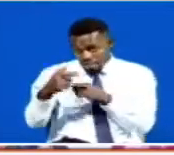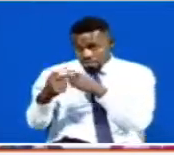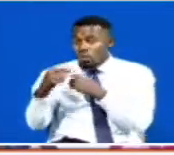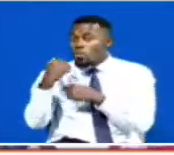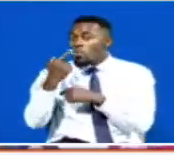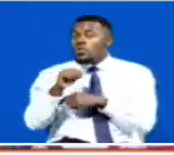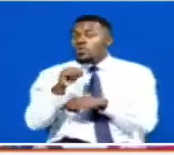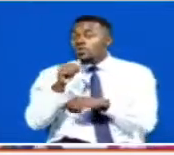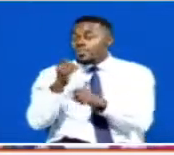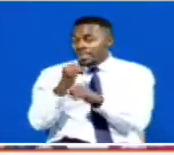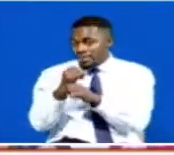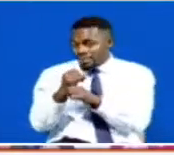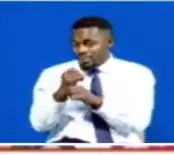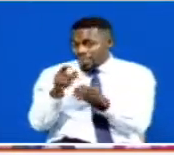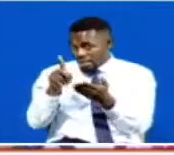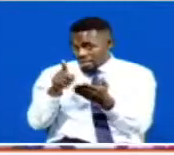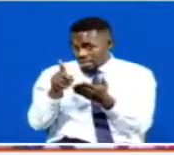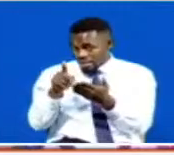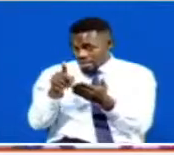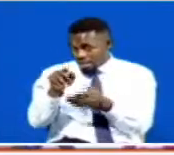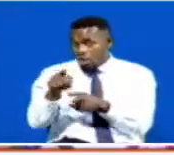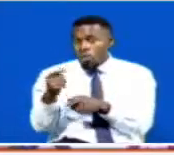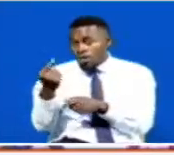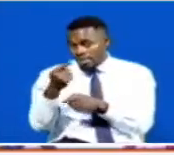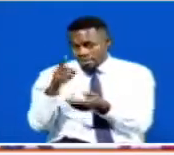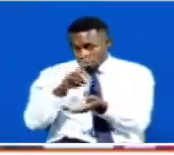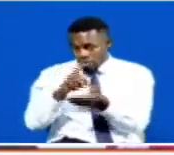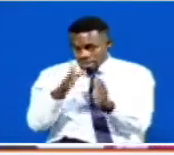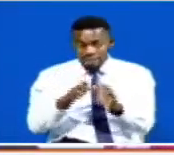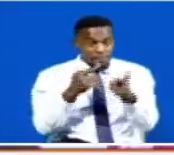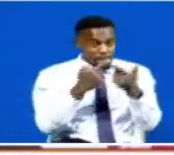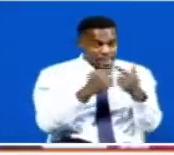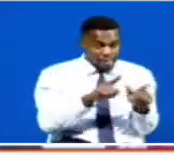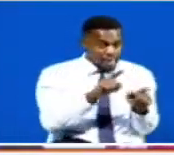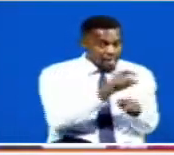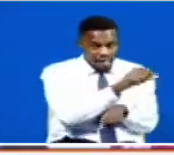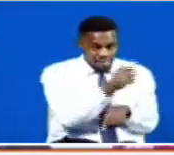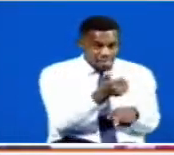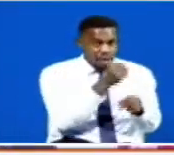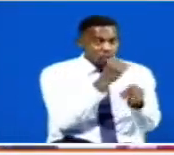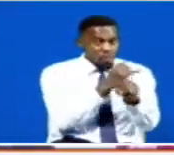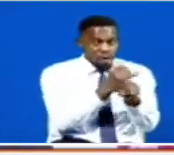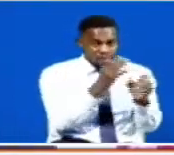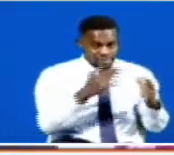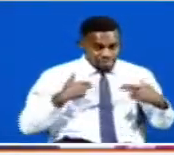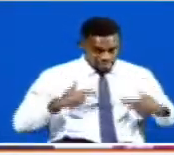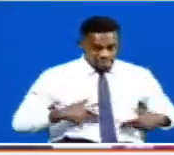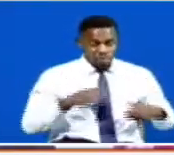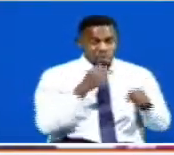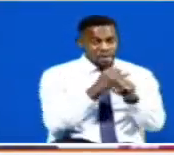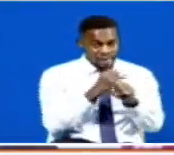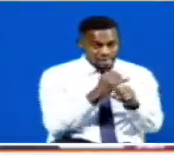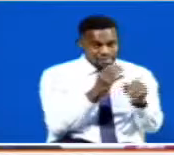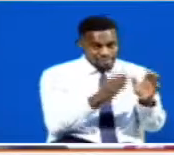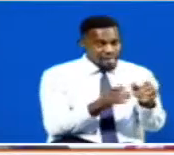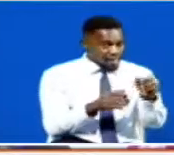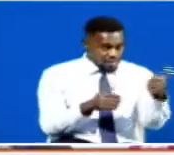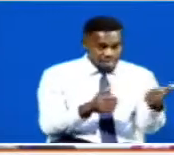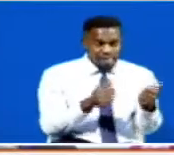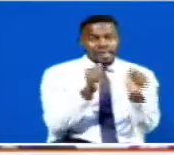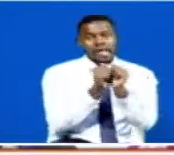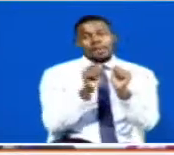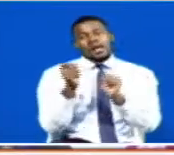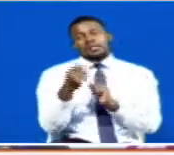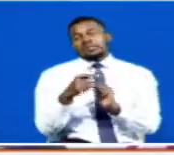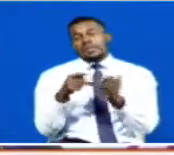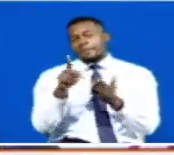The casual workers, they have not been paid for almost 10 months. So that is really creating a toll on us and demeaning our